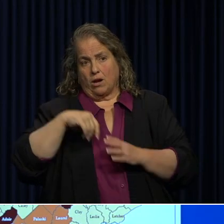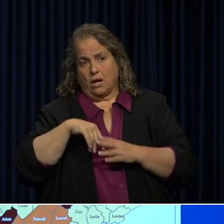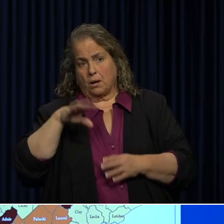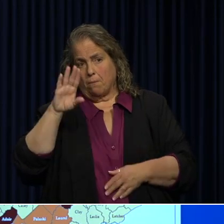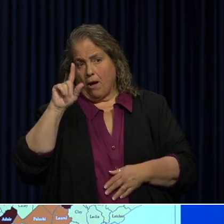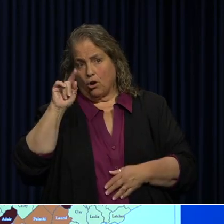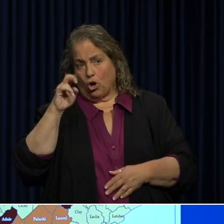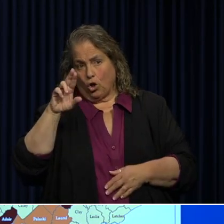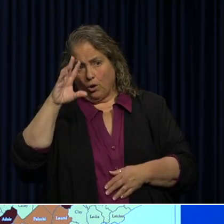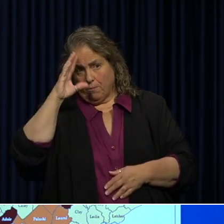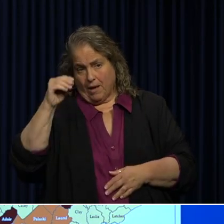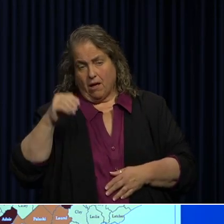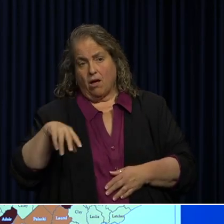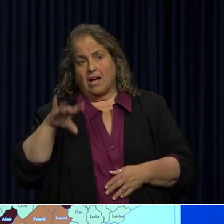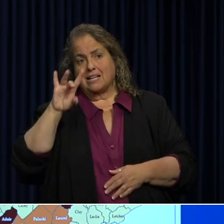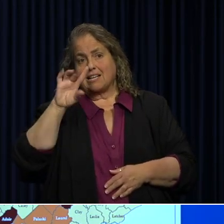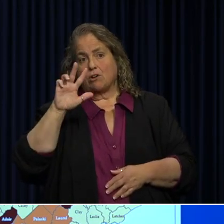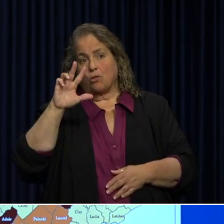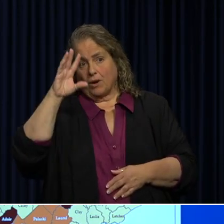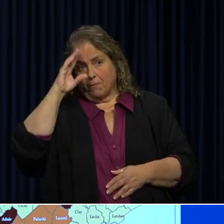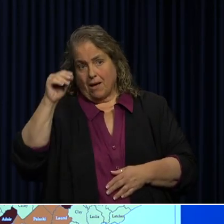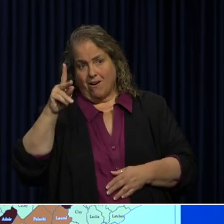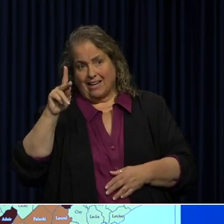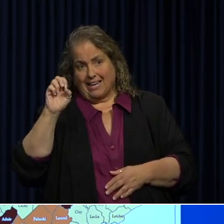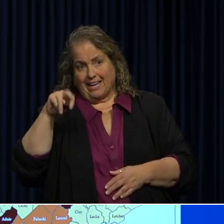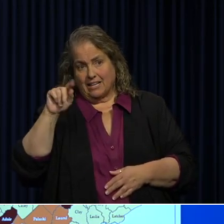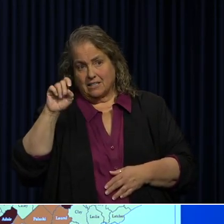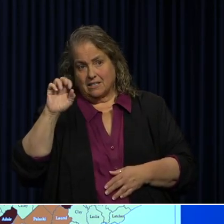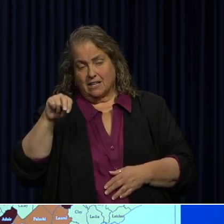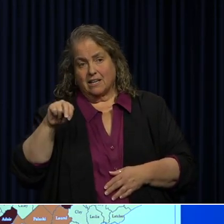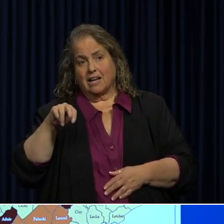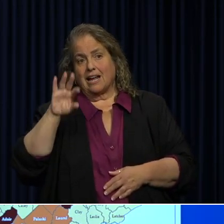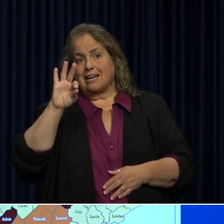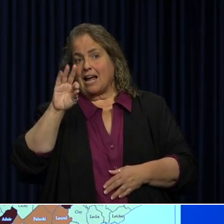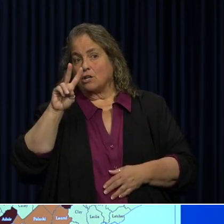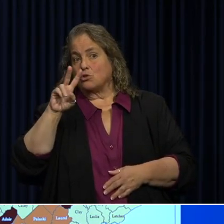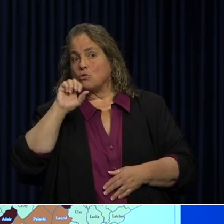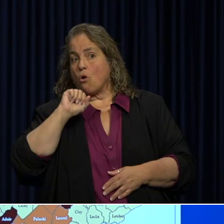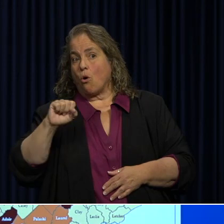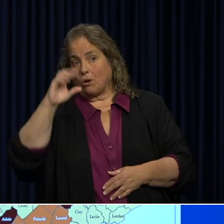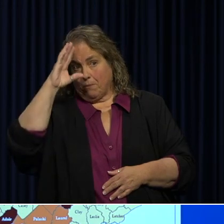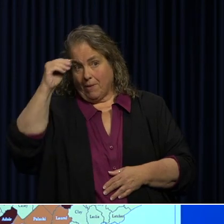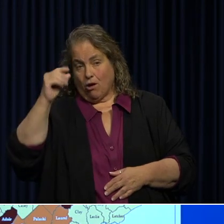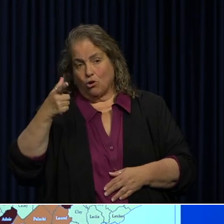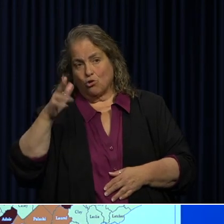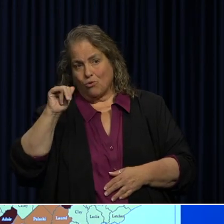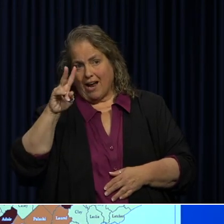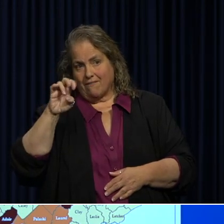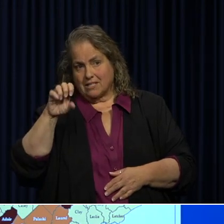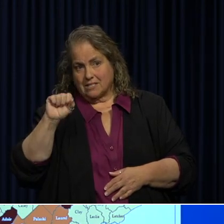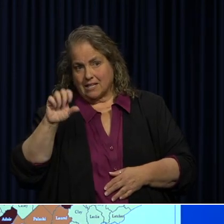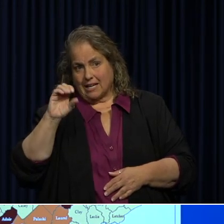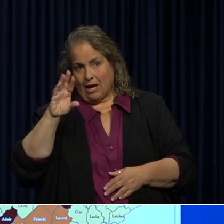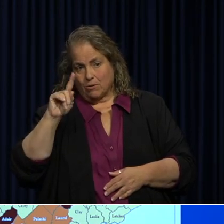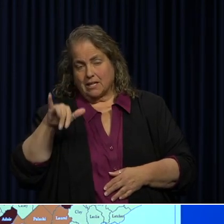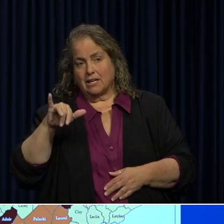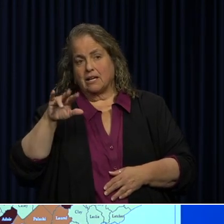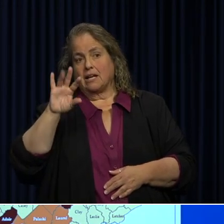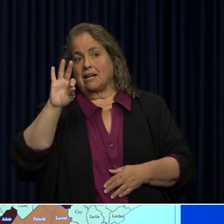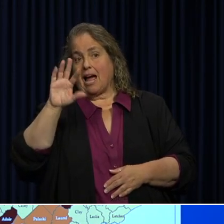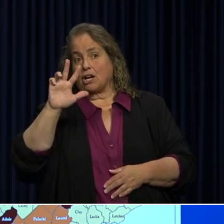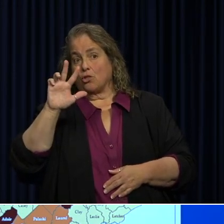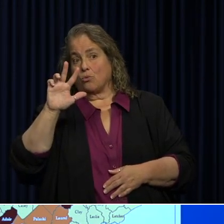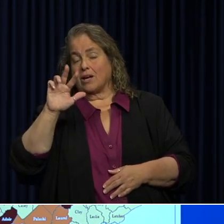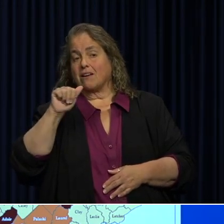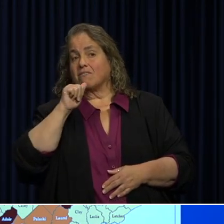County, a 73-year-old male in Kenton County, a 92-year-old male in Graves County, a